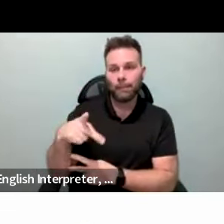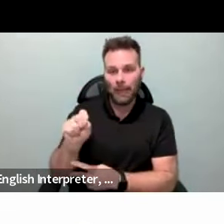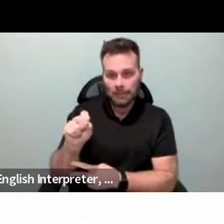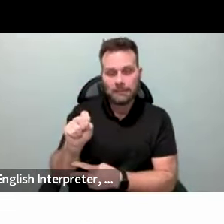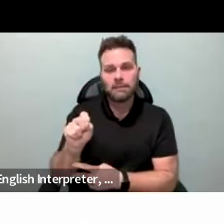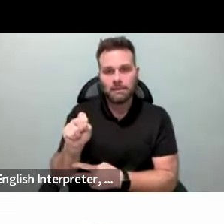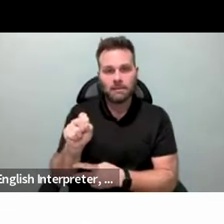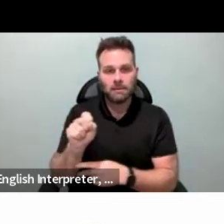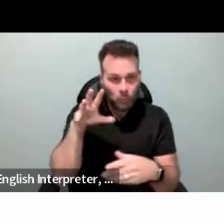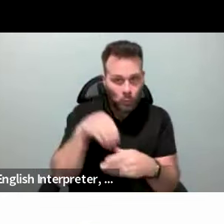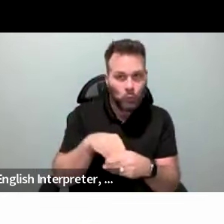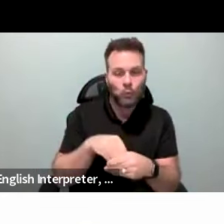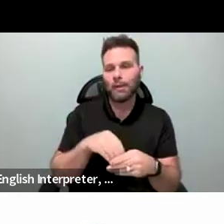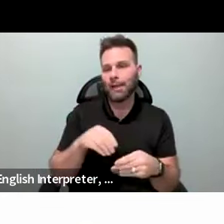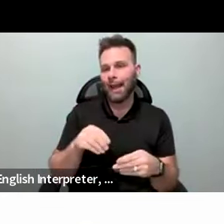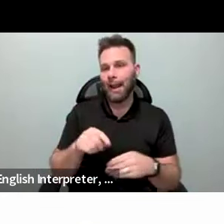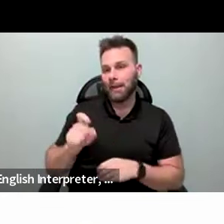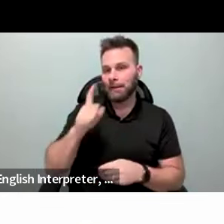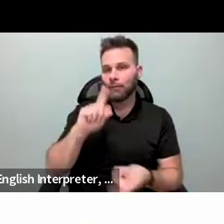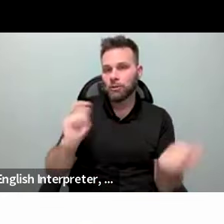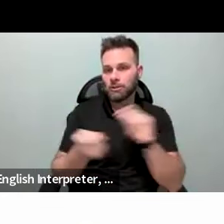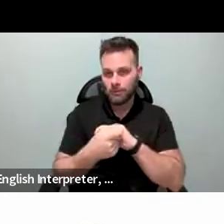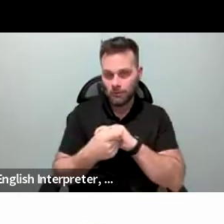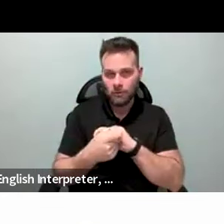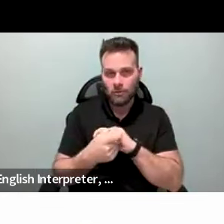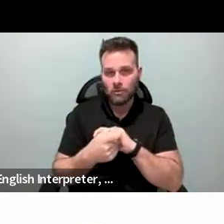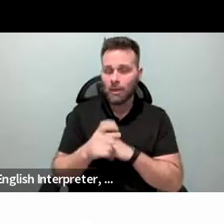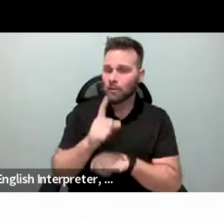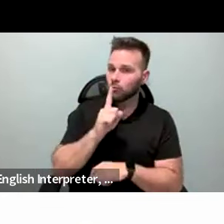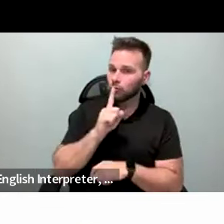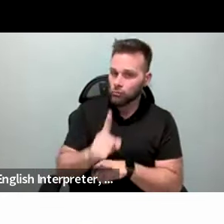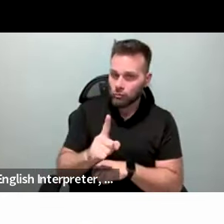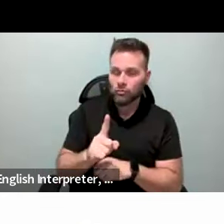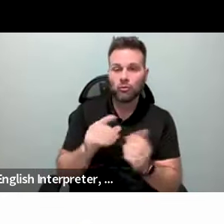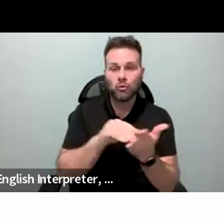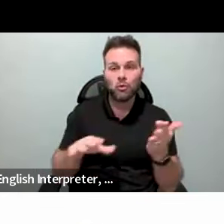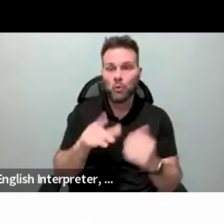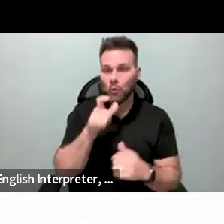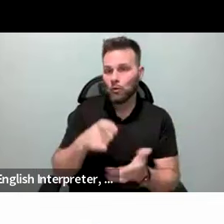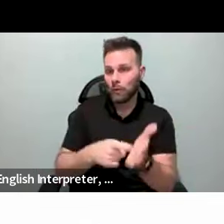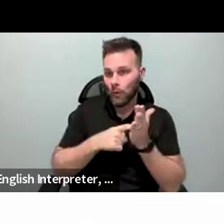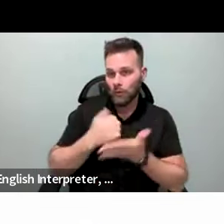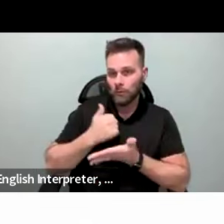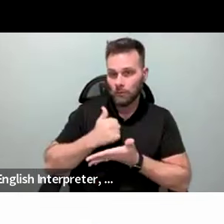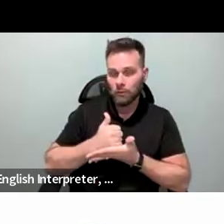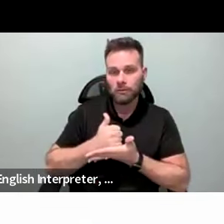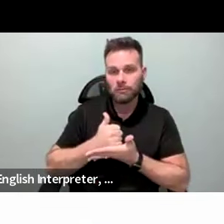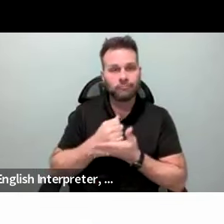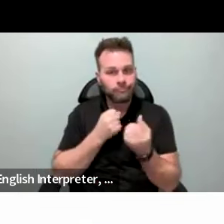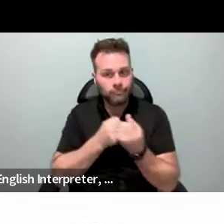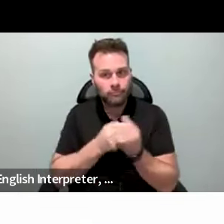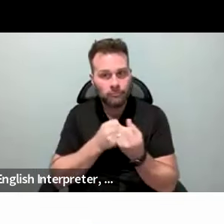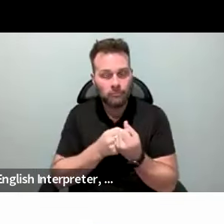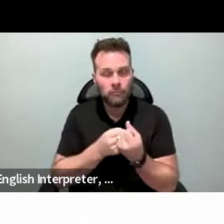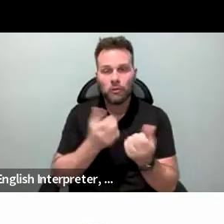change, but also a need to ensure that students who require therapeutic services receive